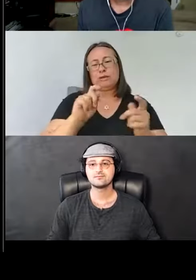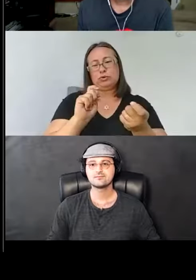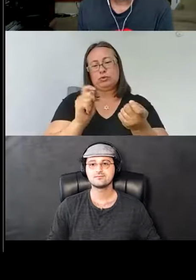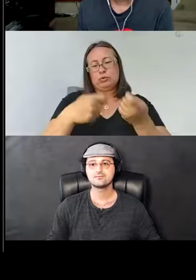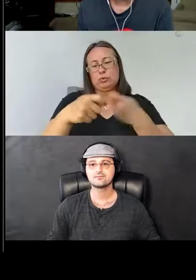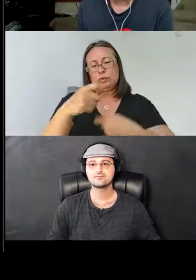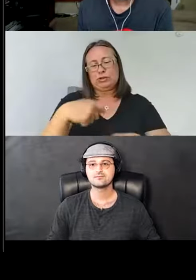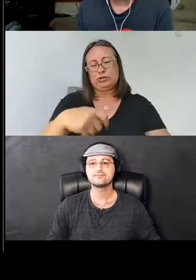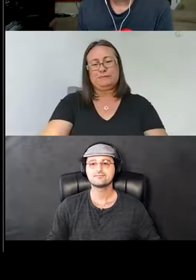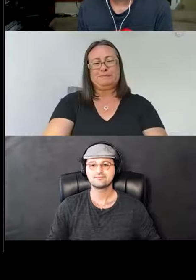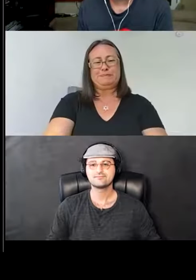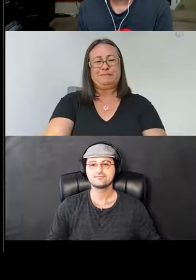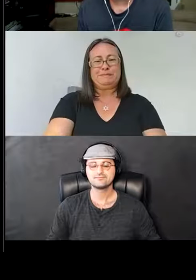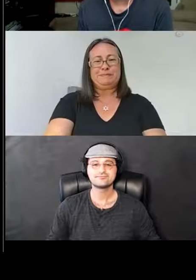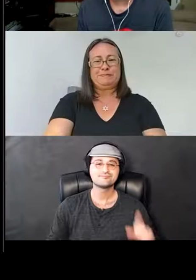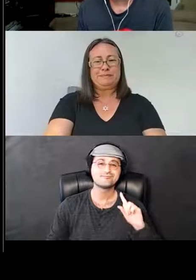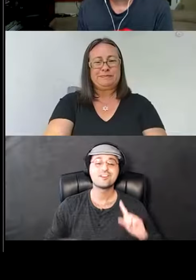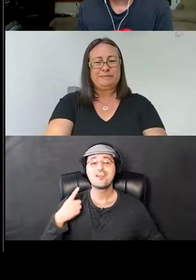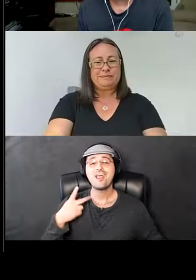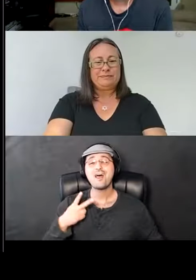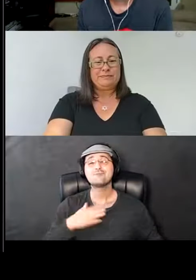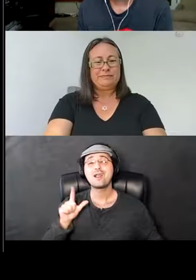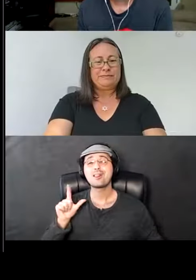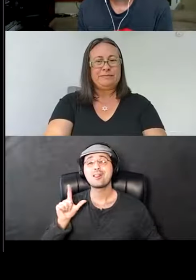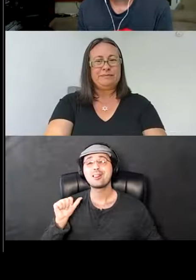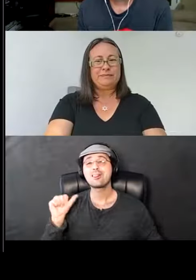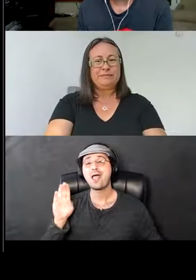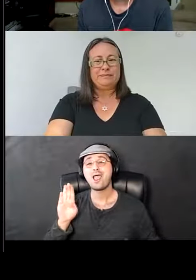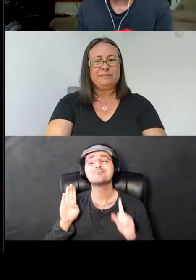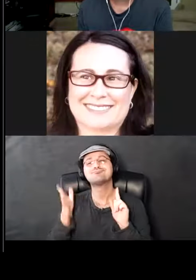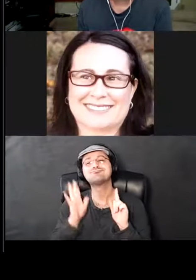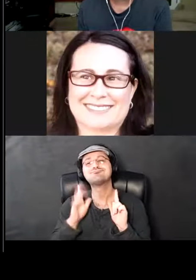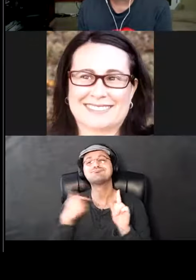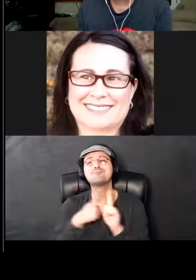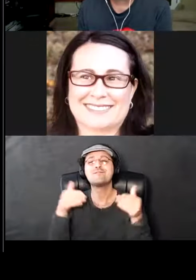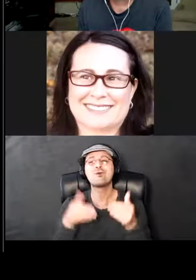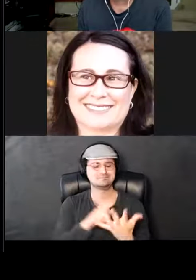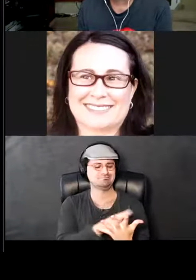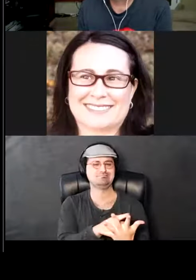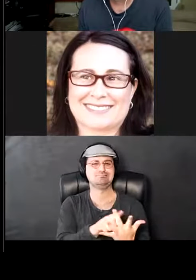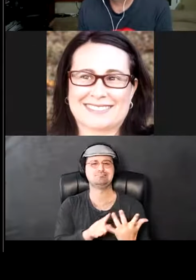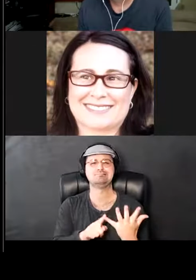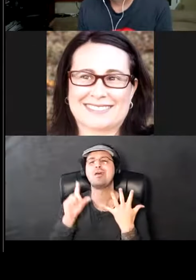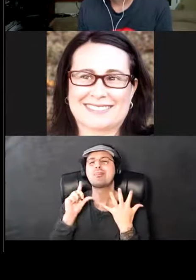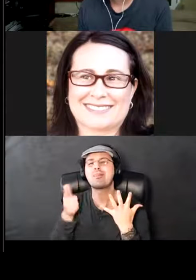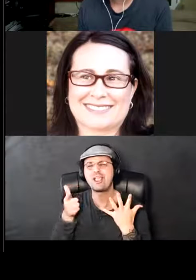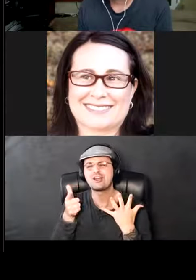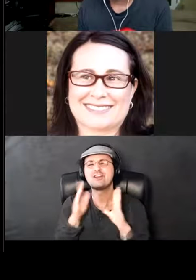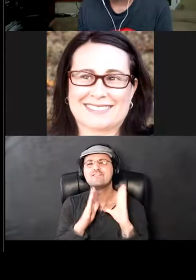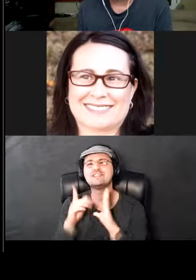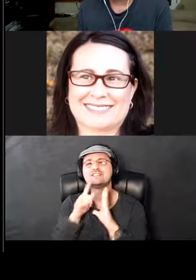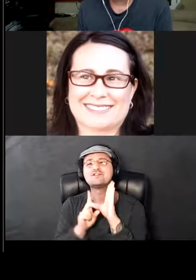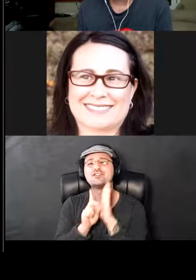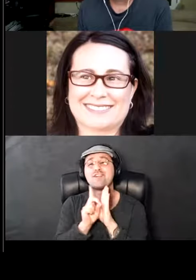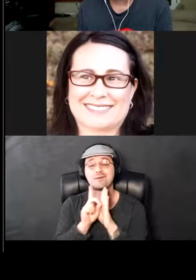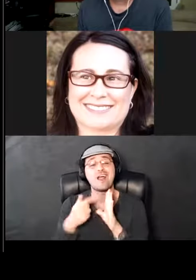Half of my lab in the past has sort of focused on these phases down here, the later phases of development. This is kind of where